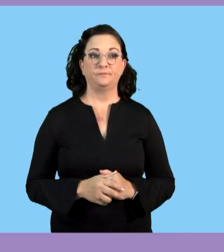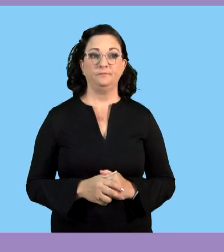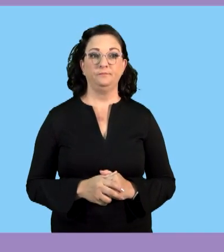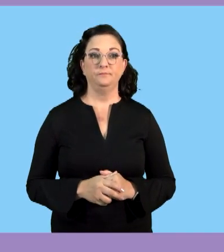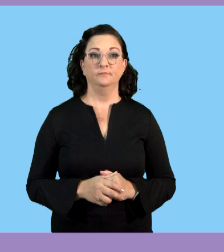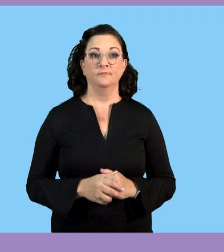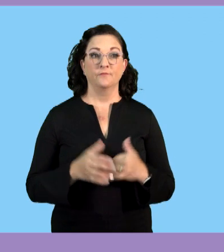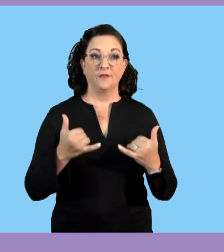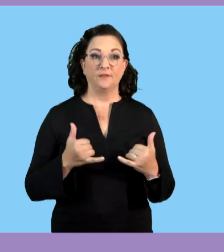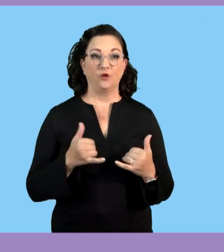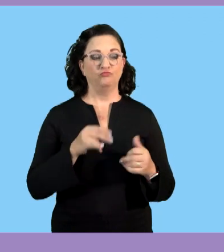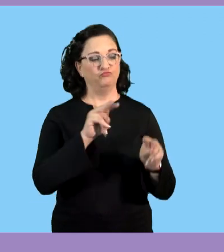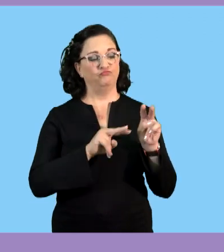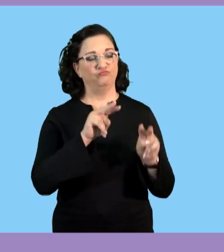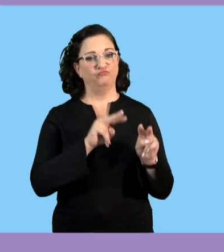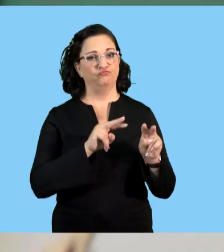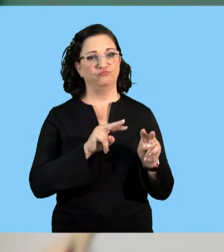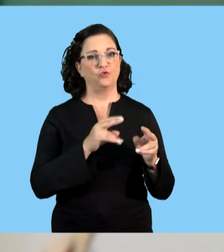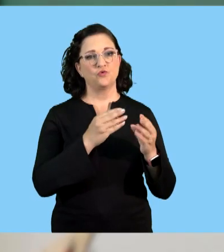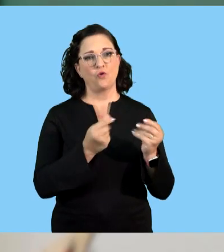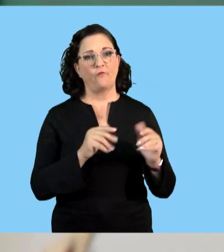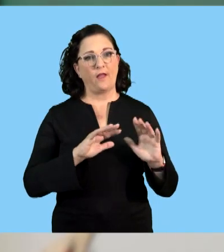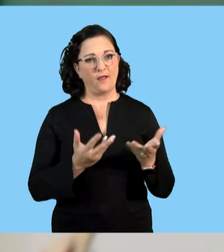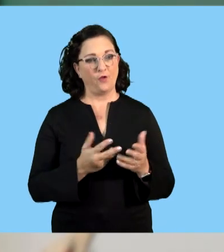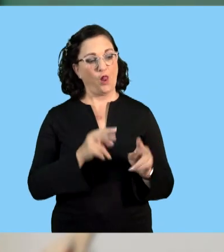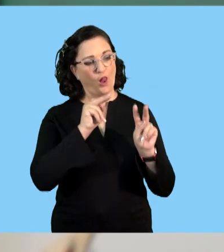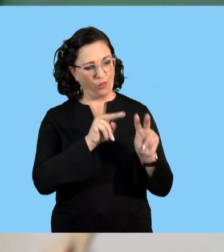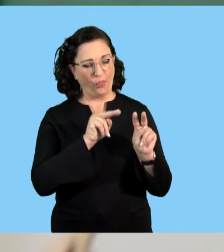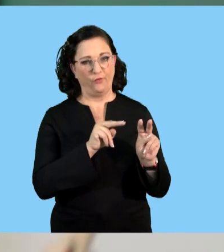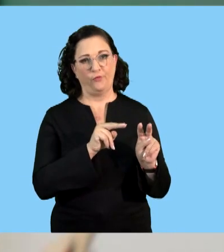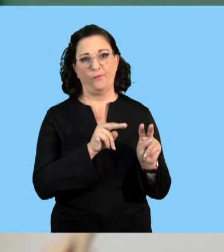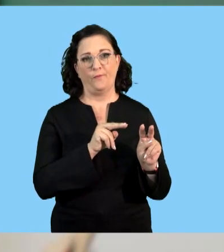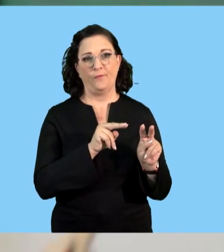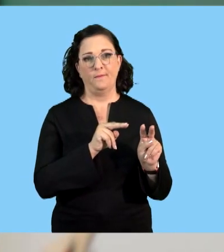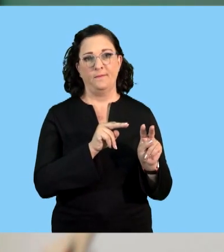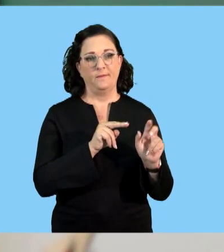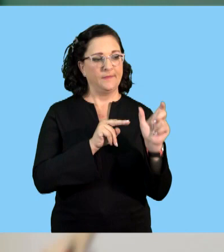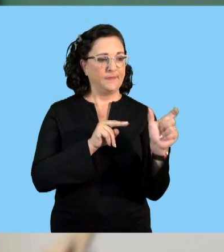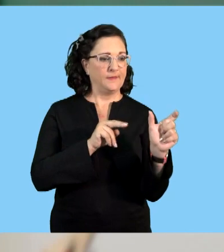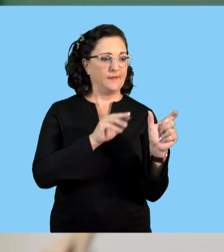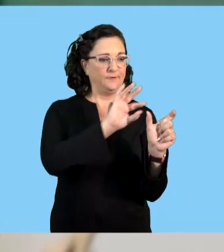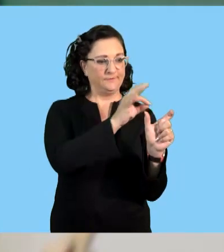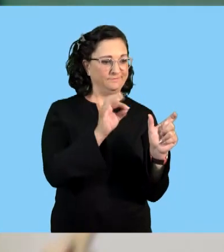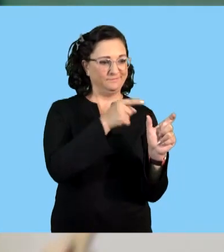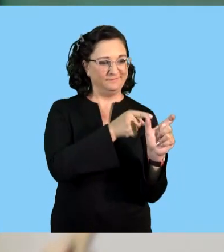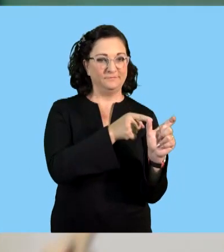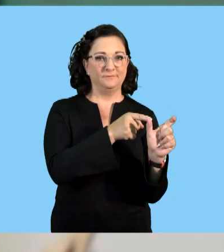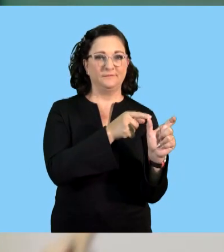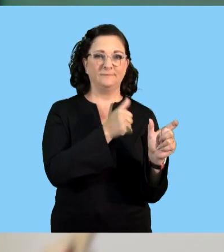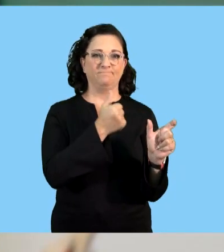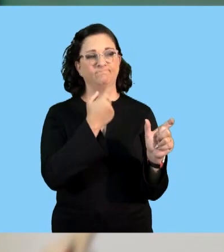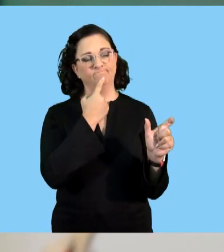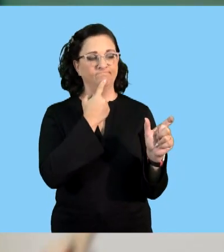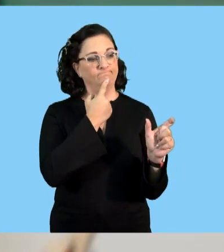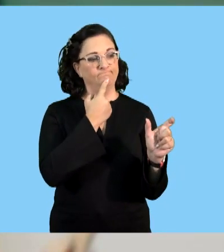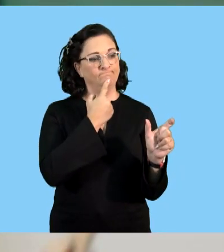Then we are solving for equations by inspection. So by inspection is simply to look at the equation and then try and figure out what